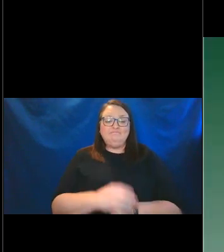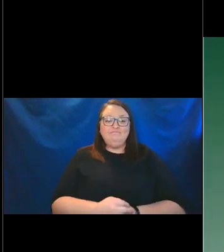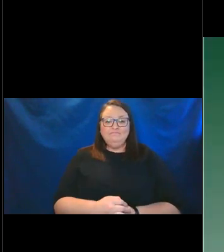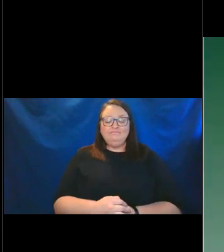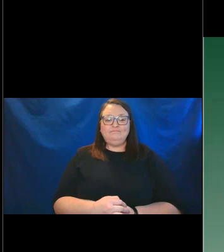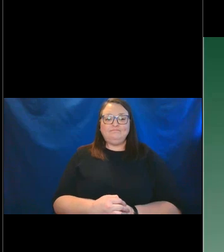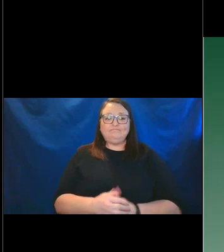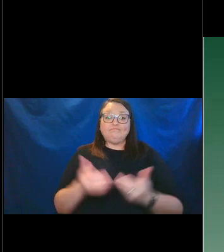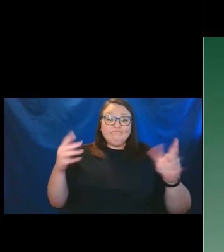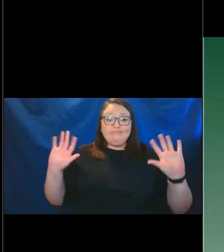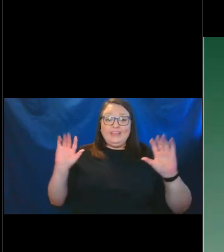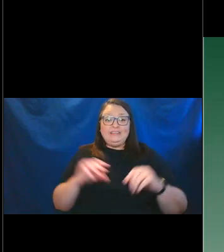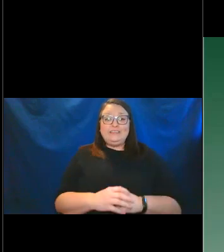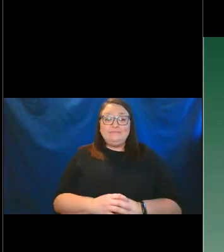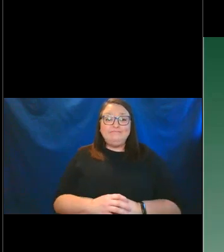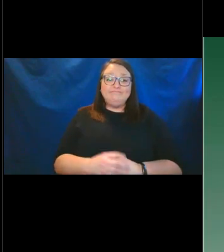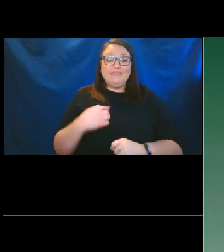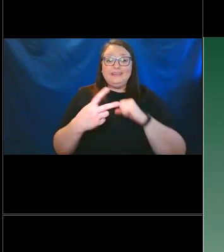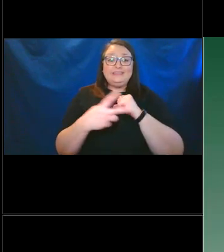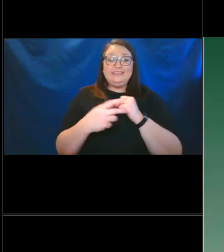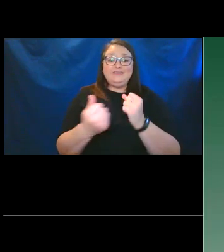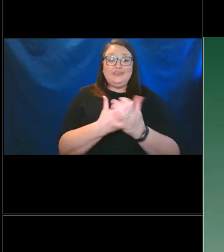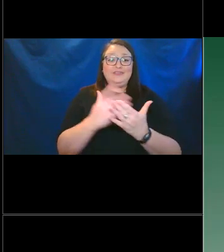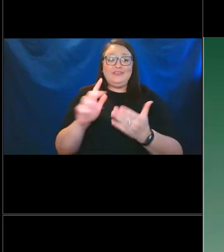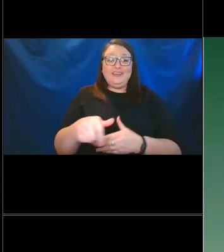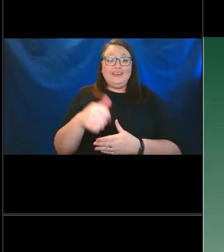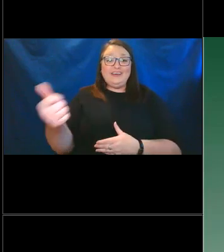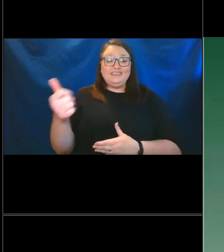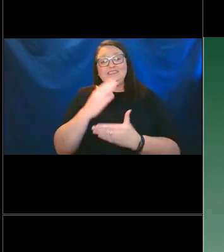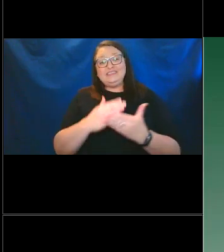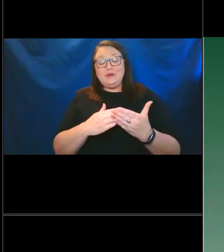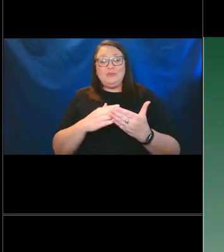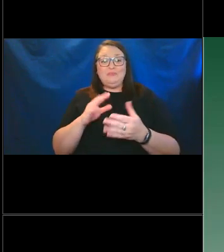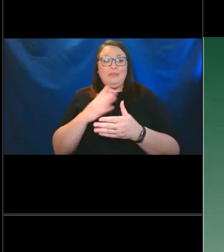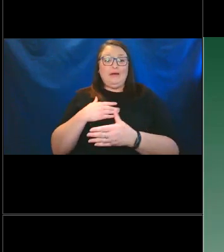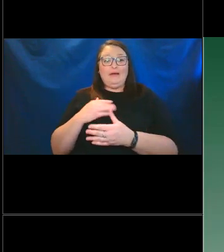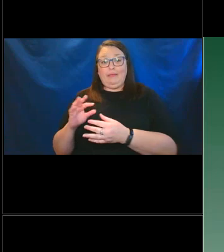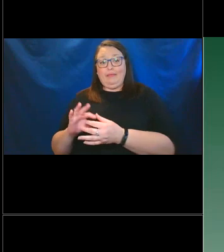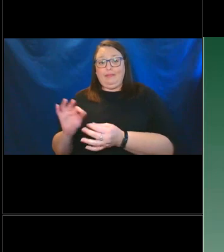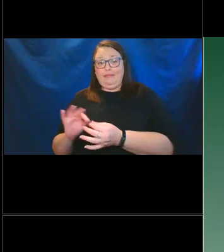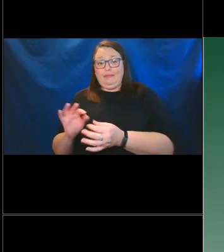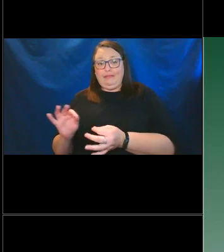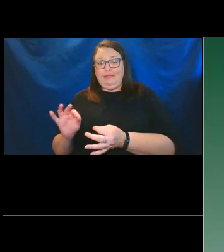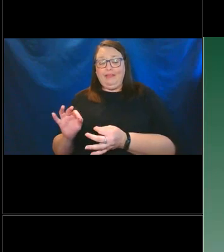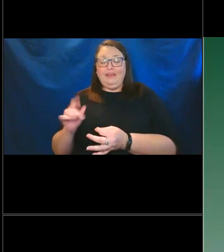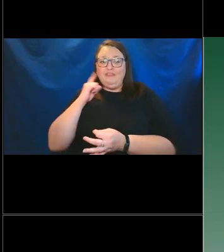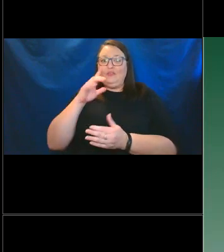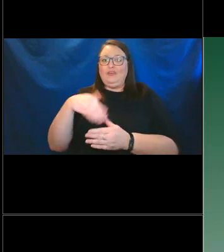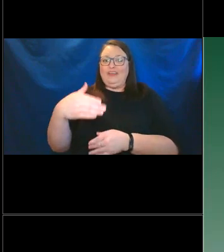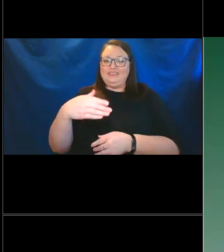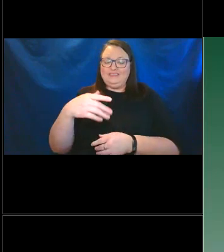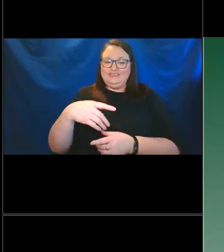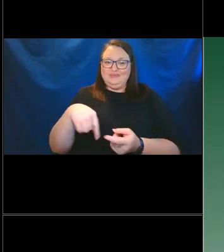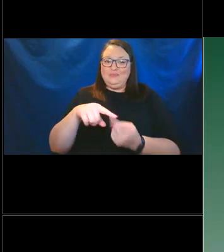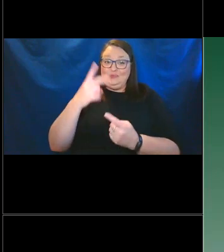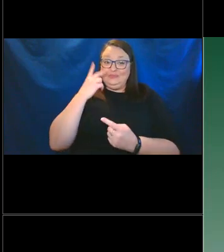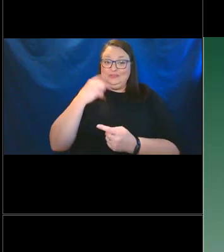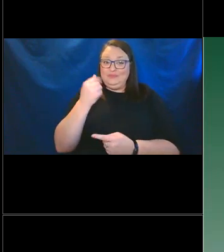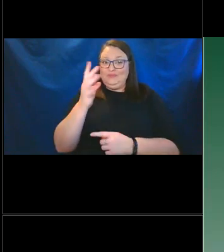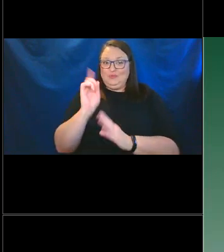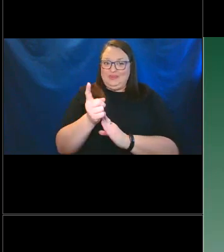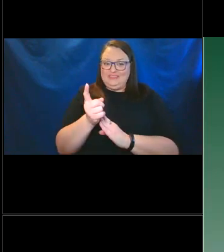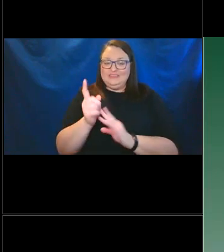That's it. I saved everything else and some of the editorials for when you see me next in just a couple of minutes.